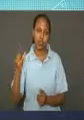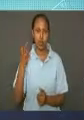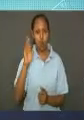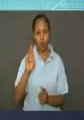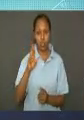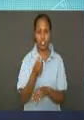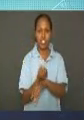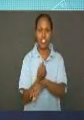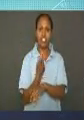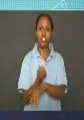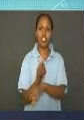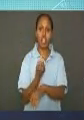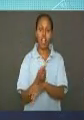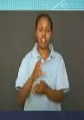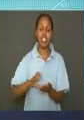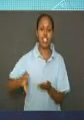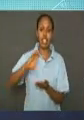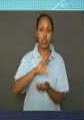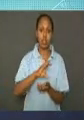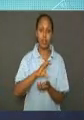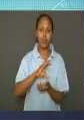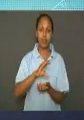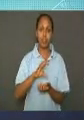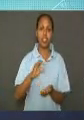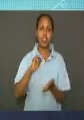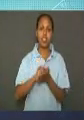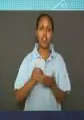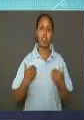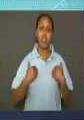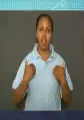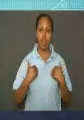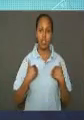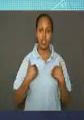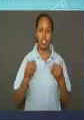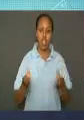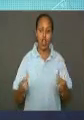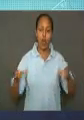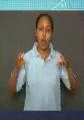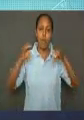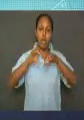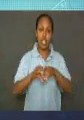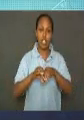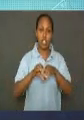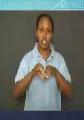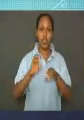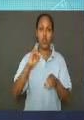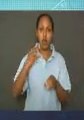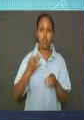or digital circuit that has combinations